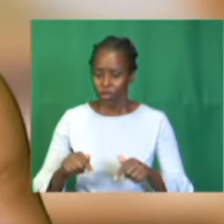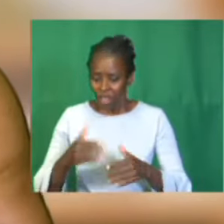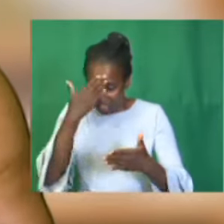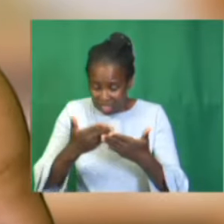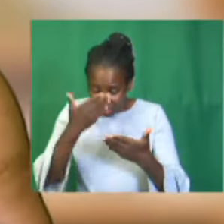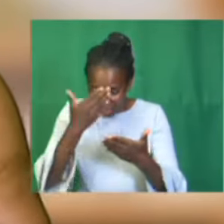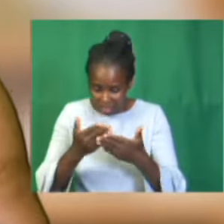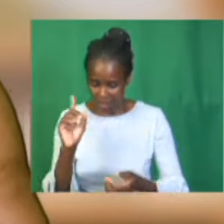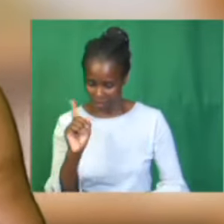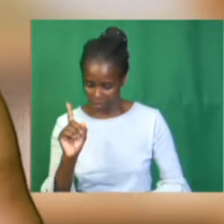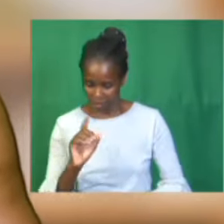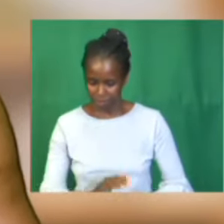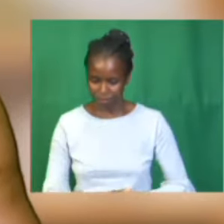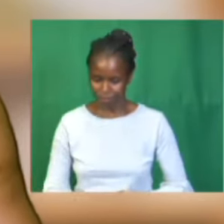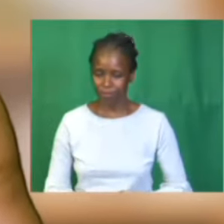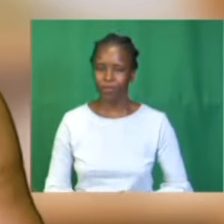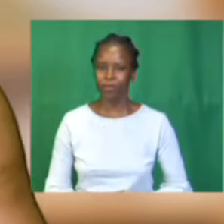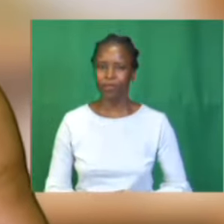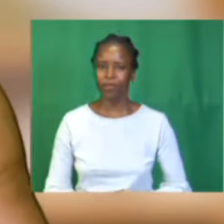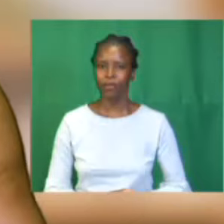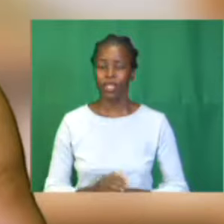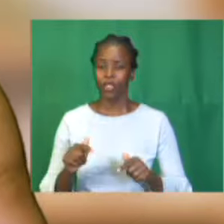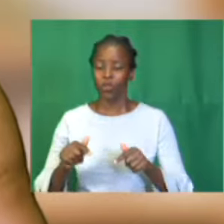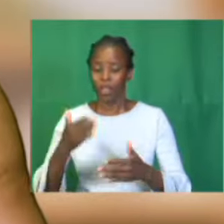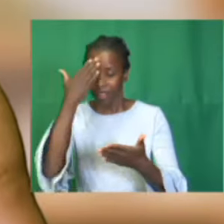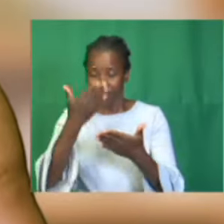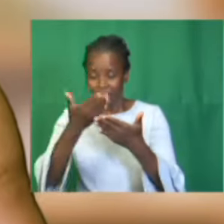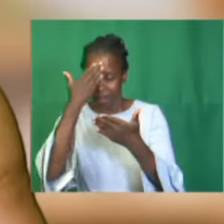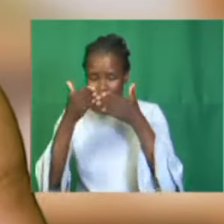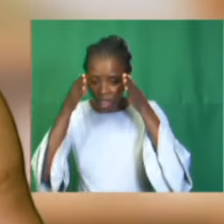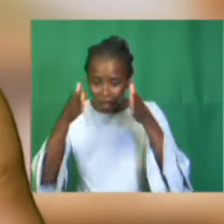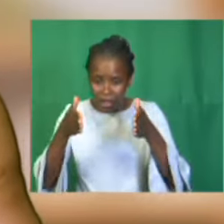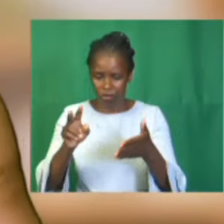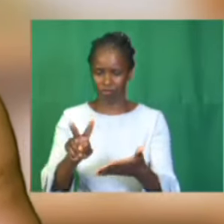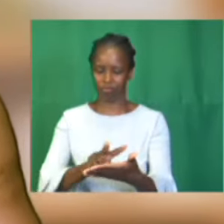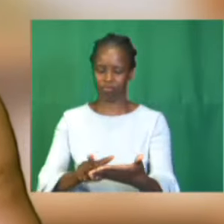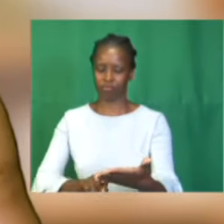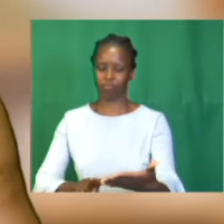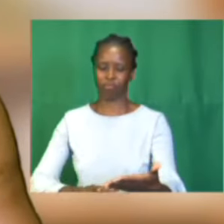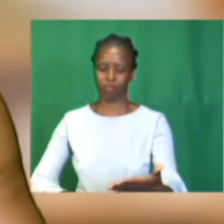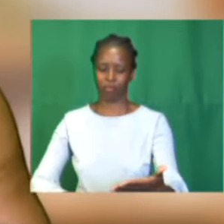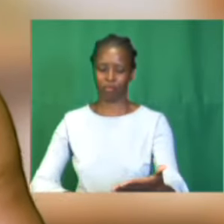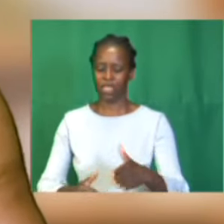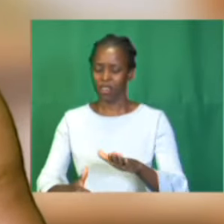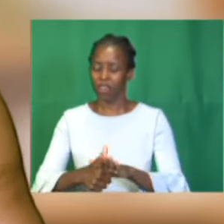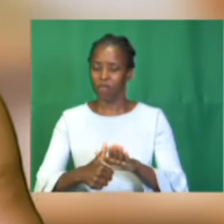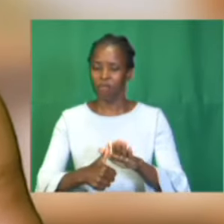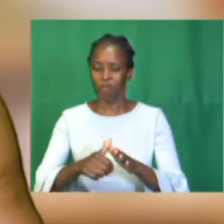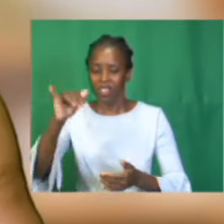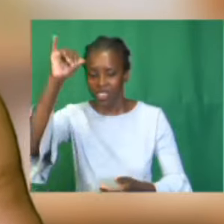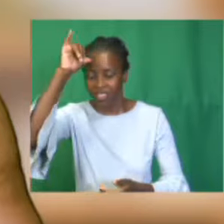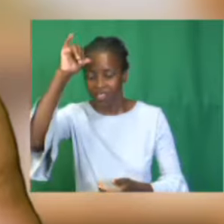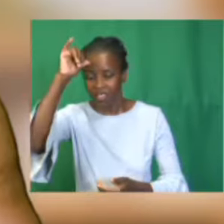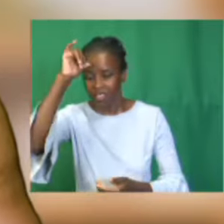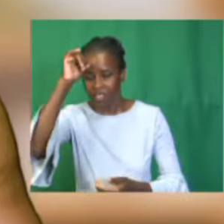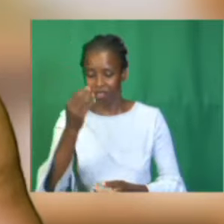today? Today's lesson is basically focusing on reading, which is one of the important skills that a